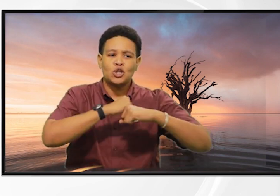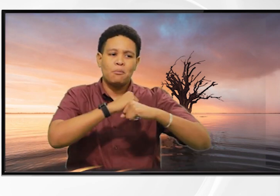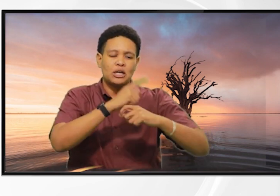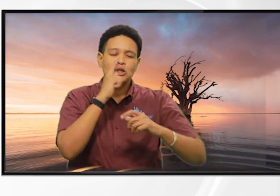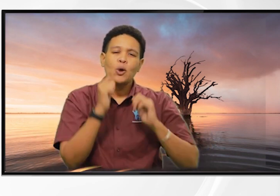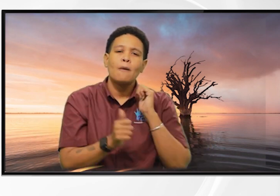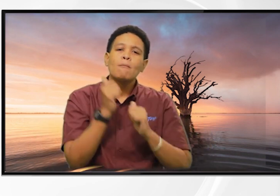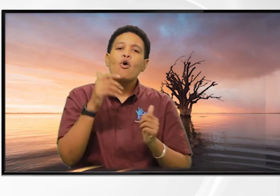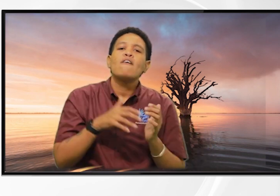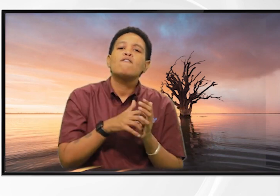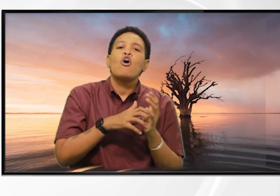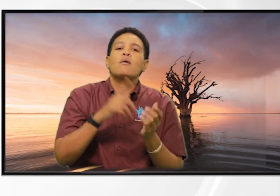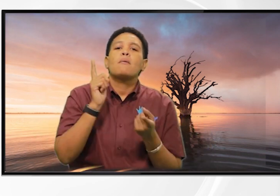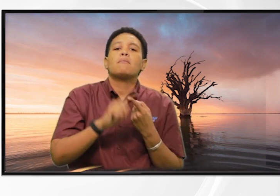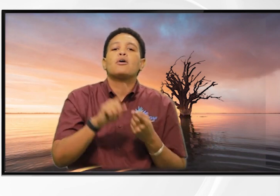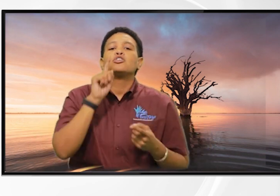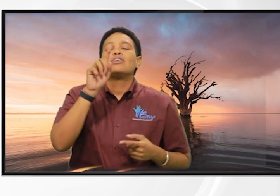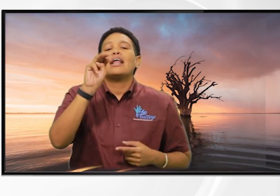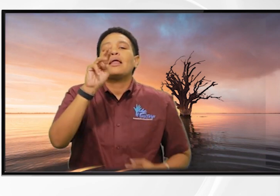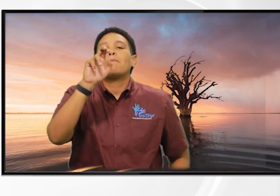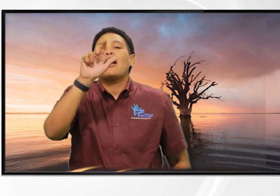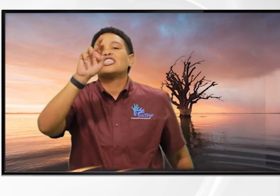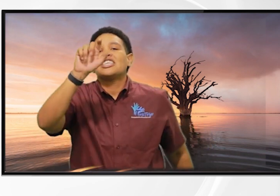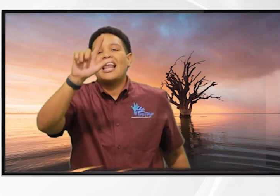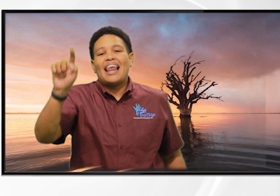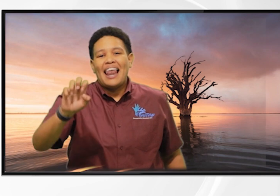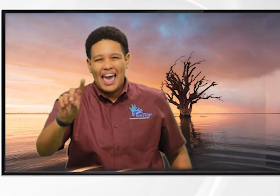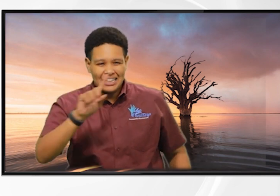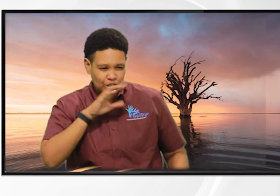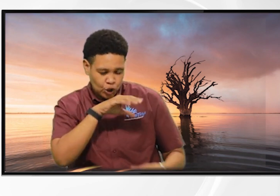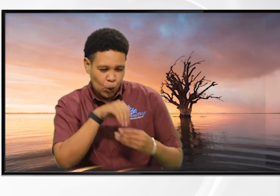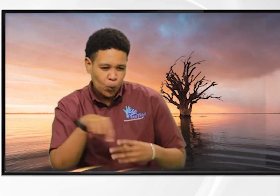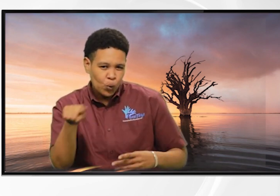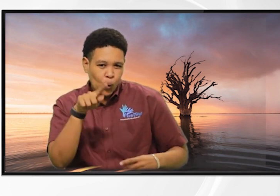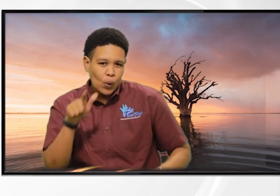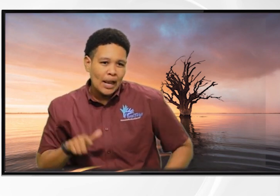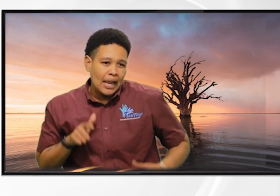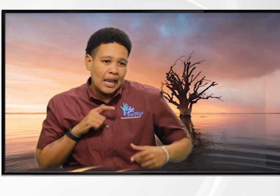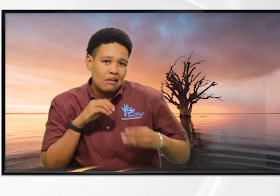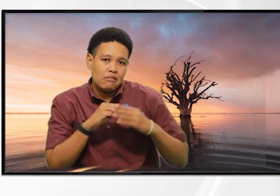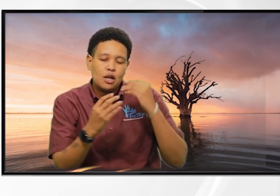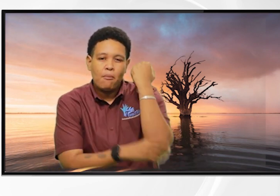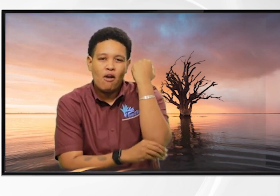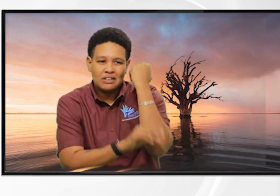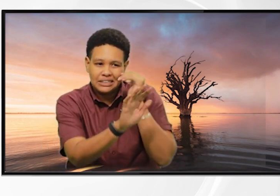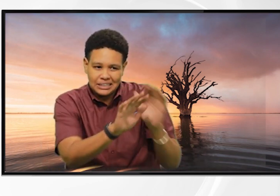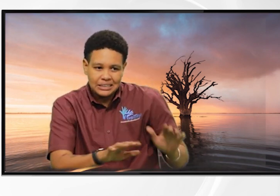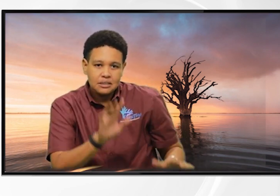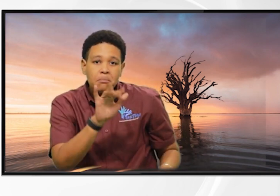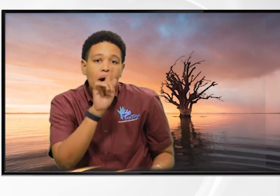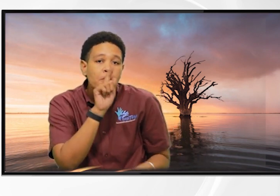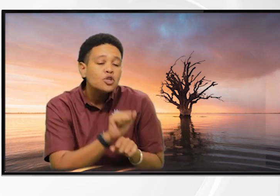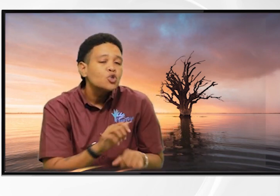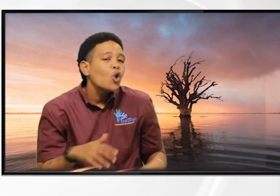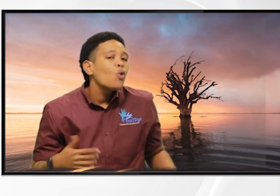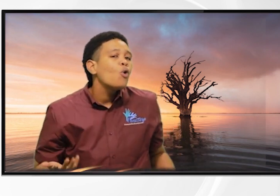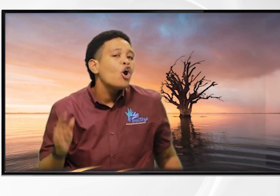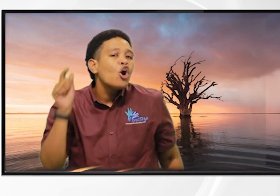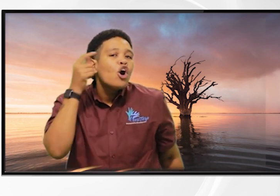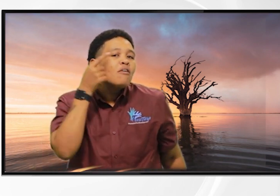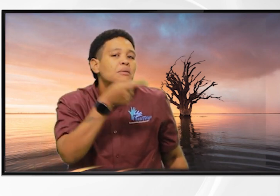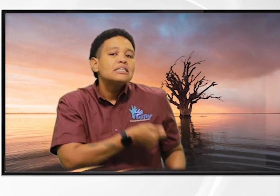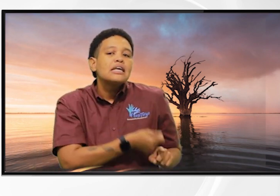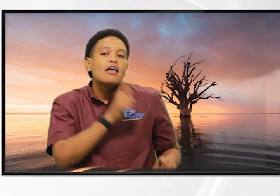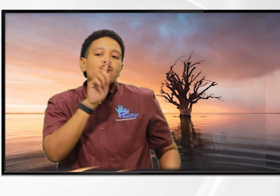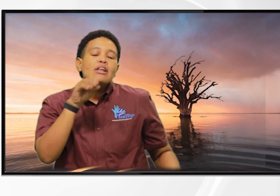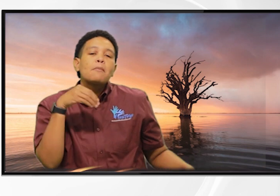most vulnerable and marginalized, including those living in poverty, by ensuring that the government